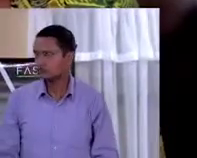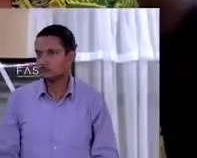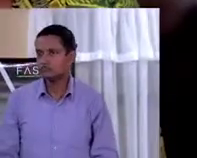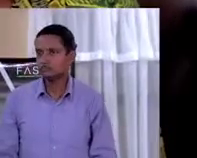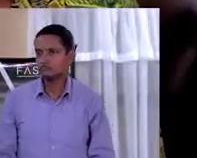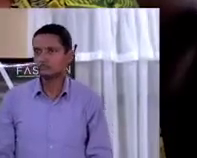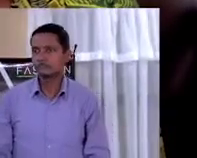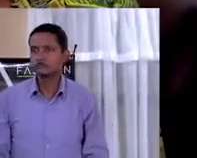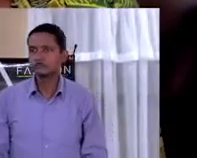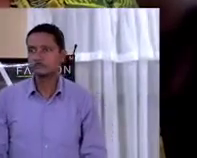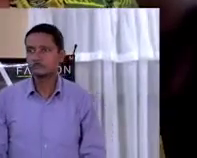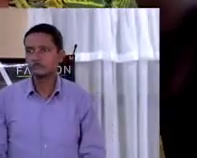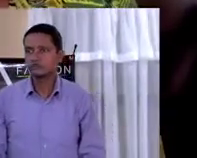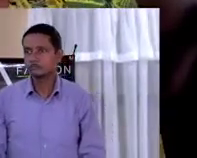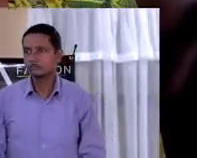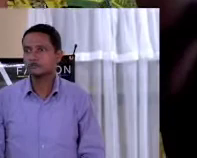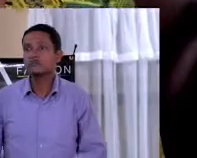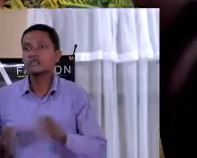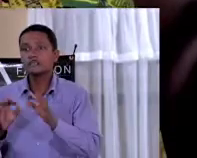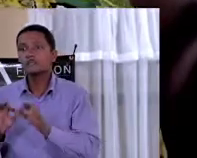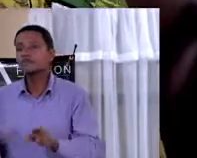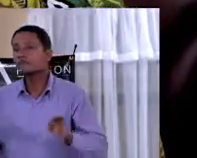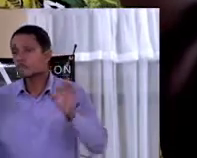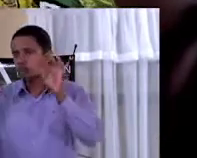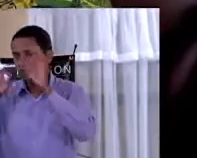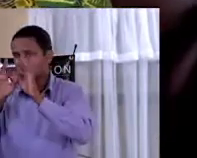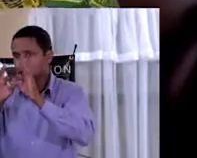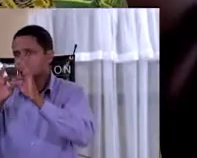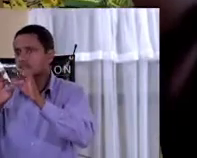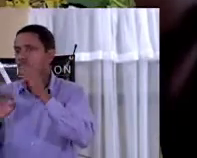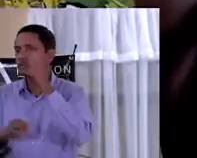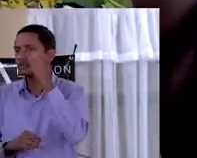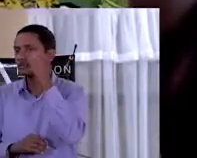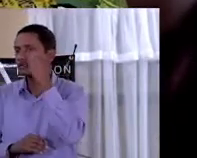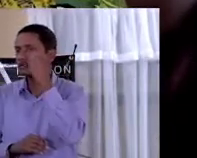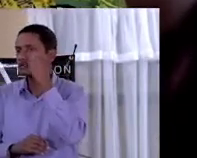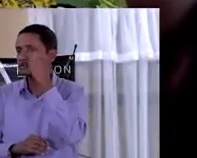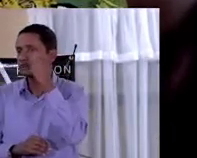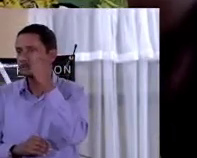on the panel is saying is extremely, extremely relevant.